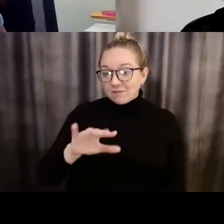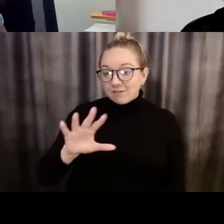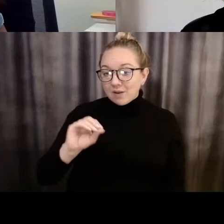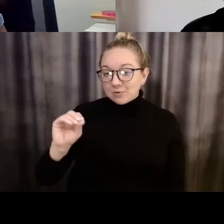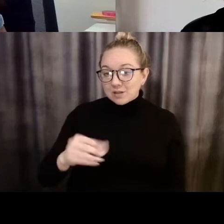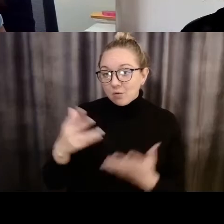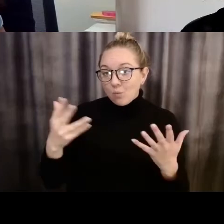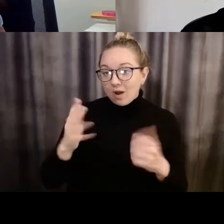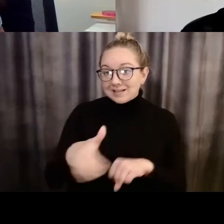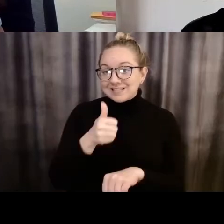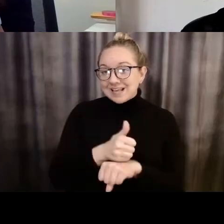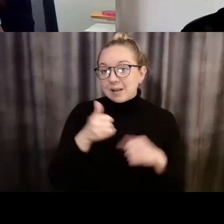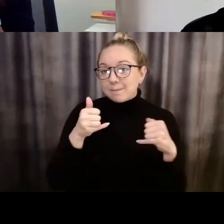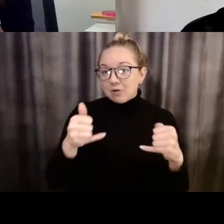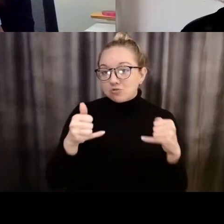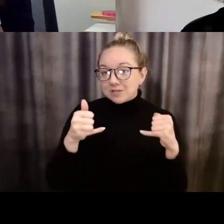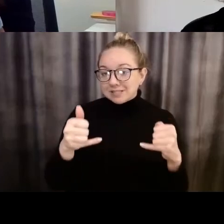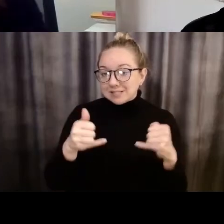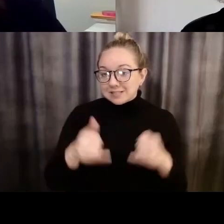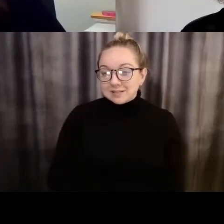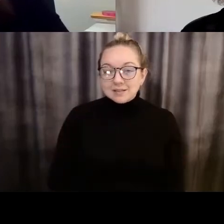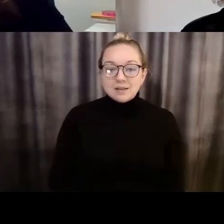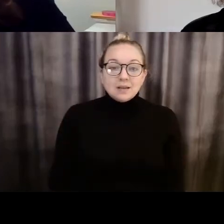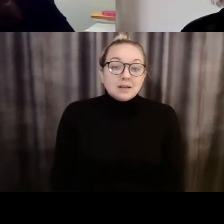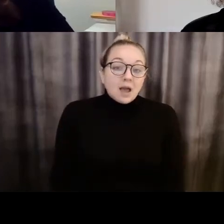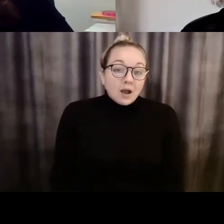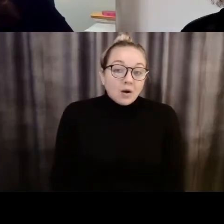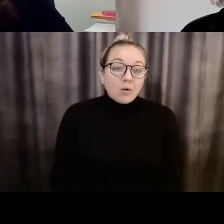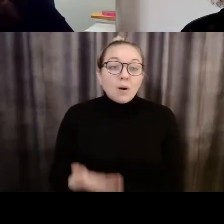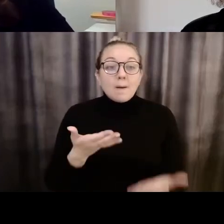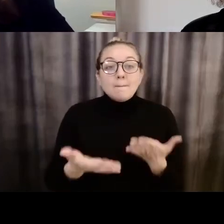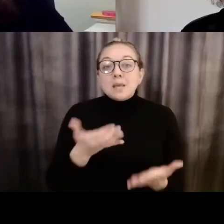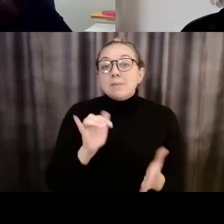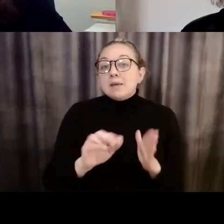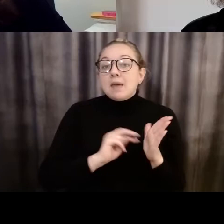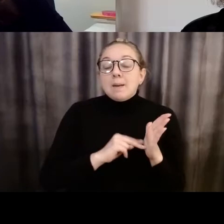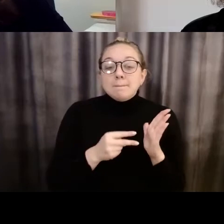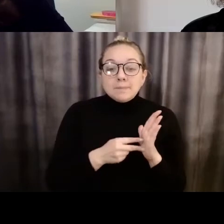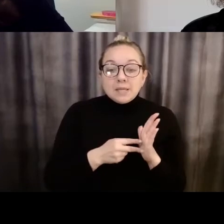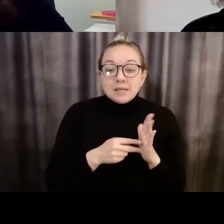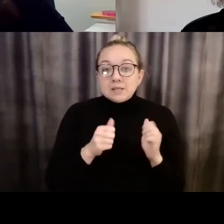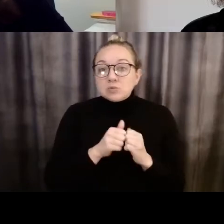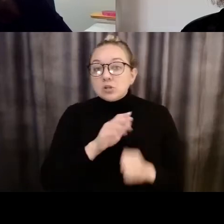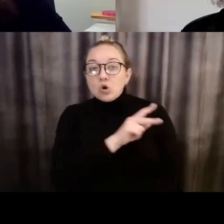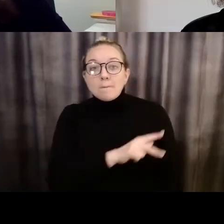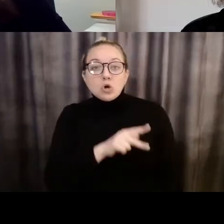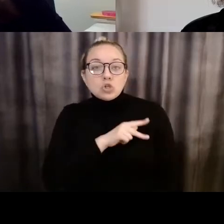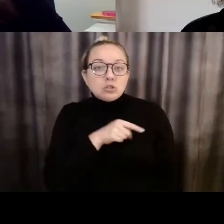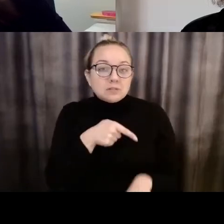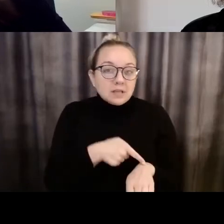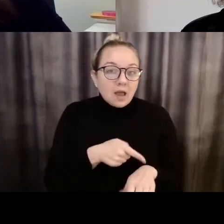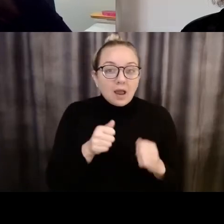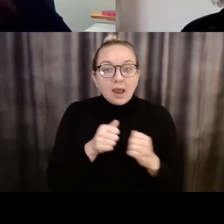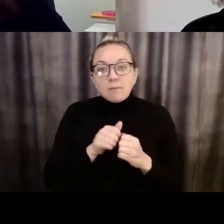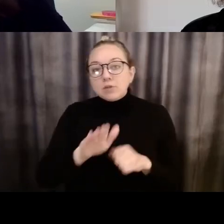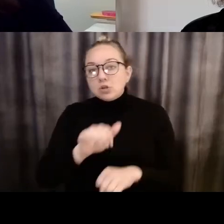setting boundaries. Now, this can be setting boundaries at your job, setting boundary with your personal time, setting